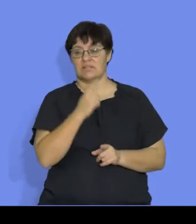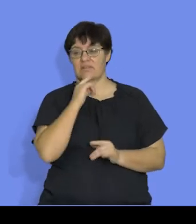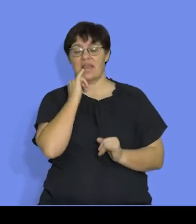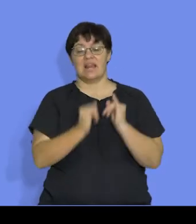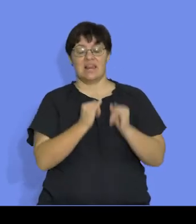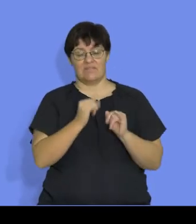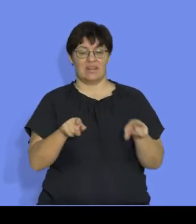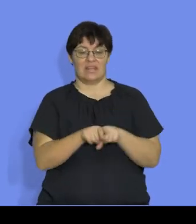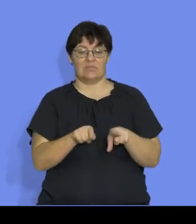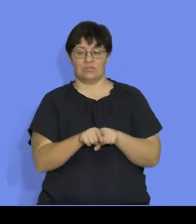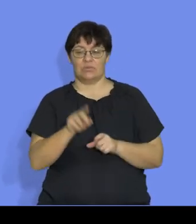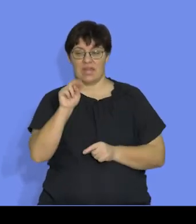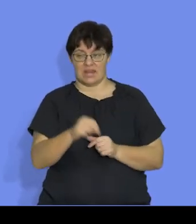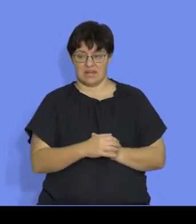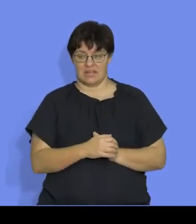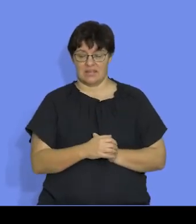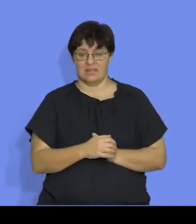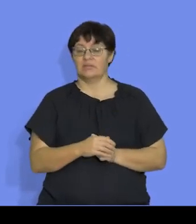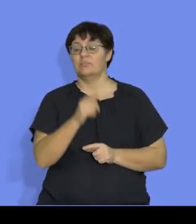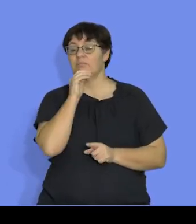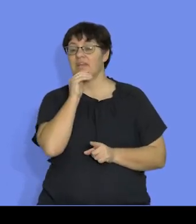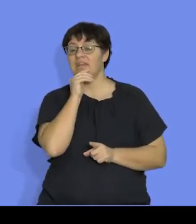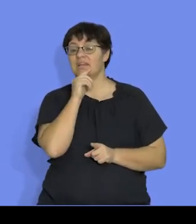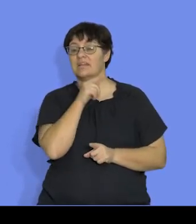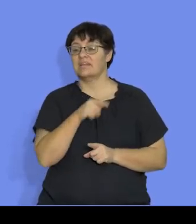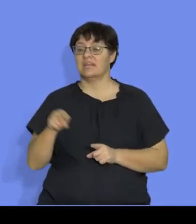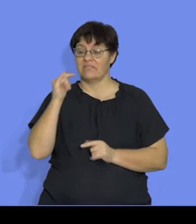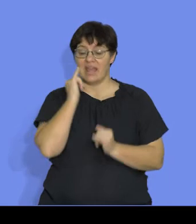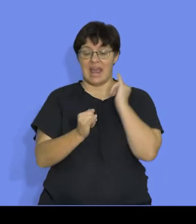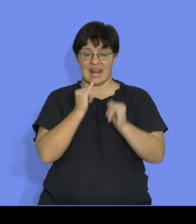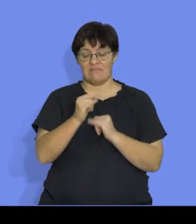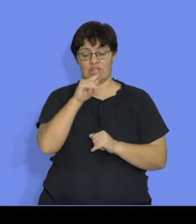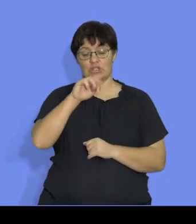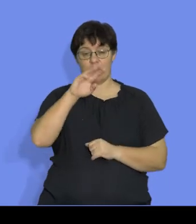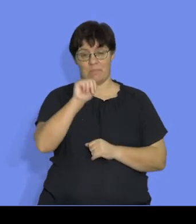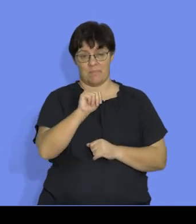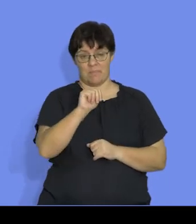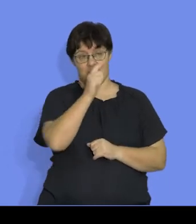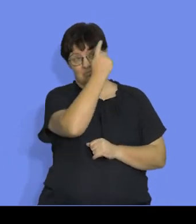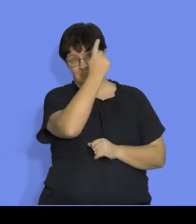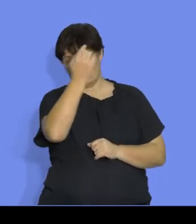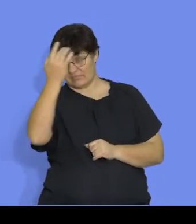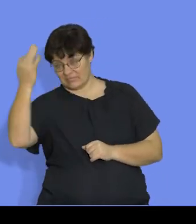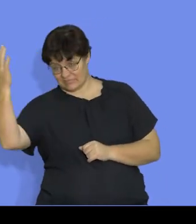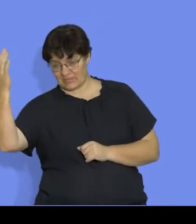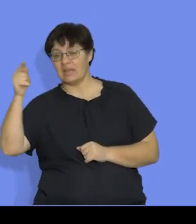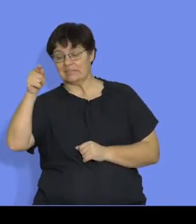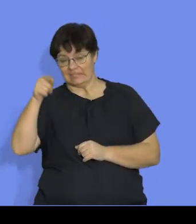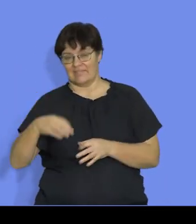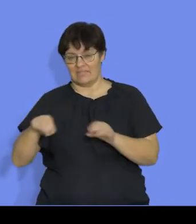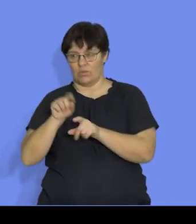I'm going to have 11 is equal to n, which means that there are 11 terms in